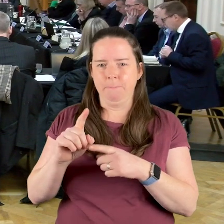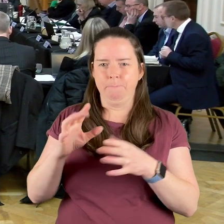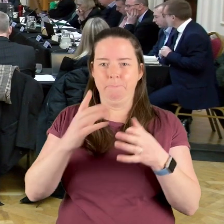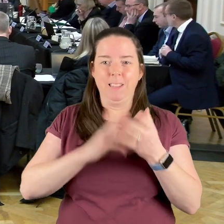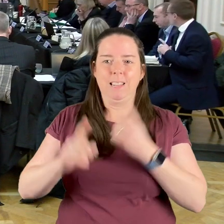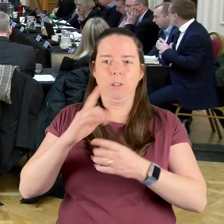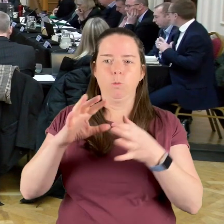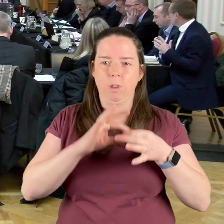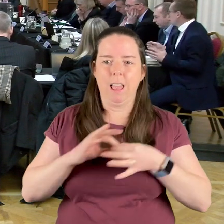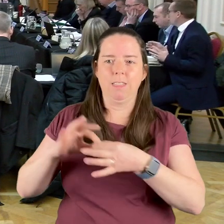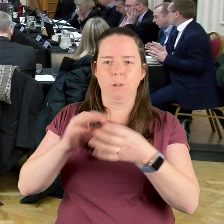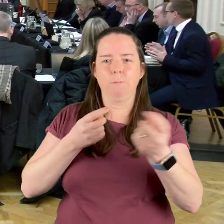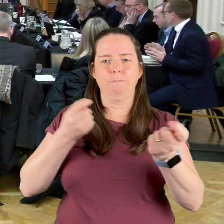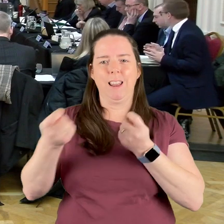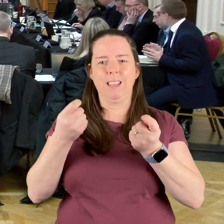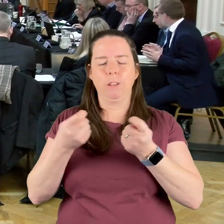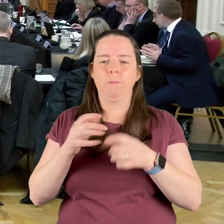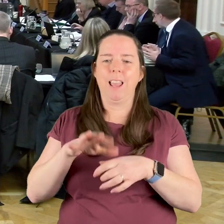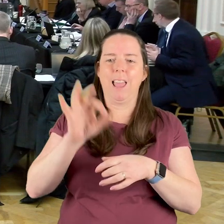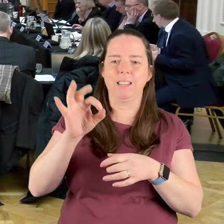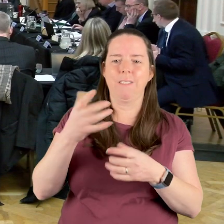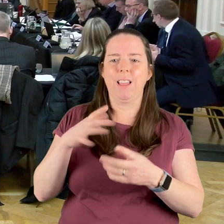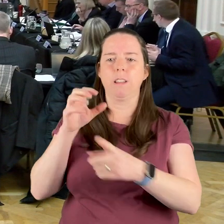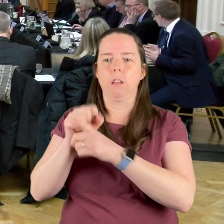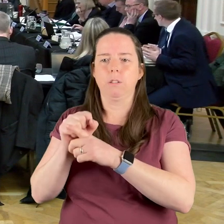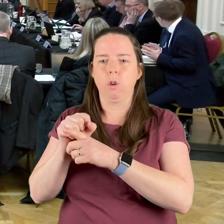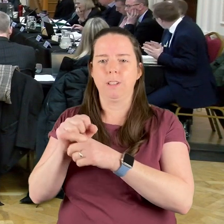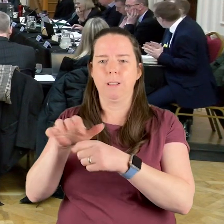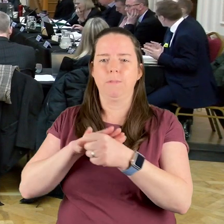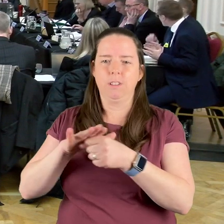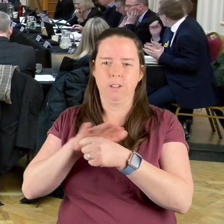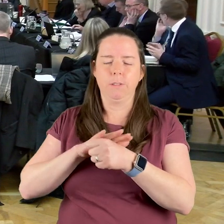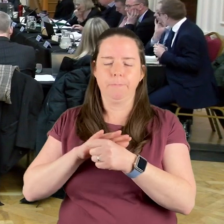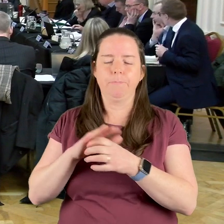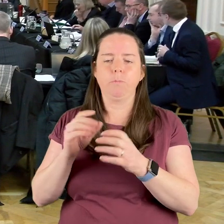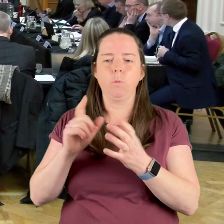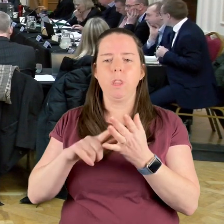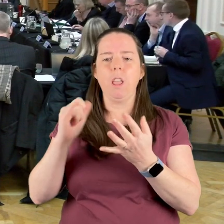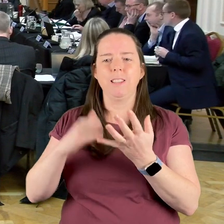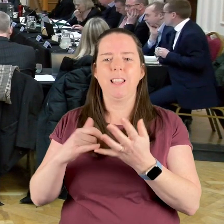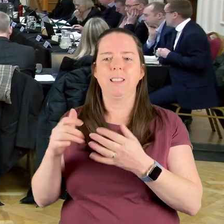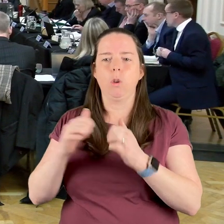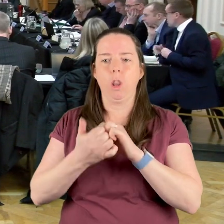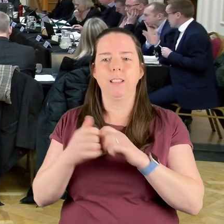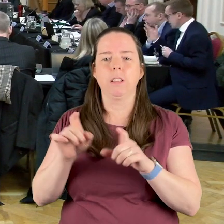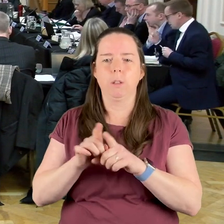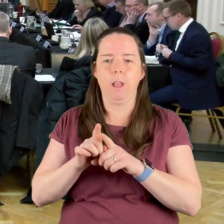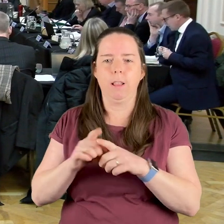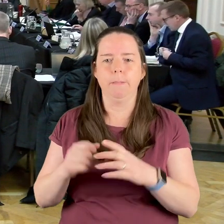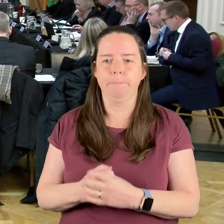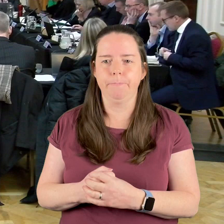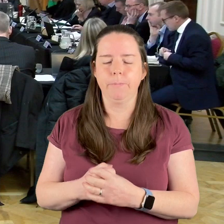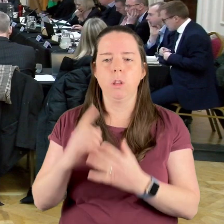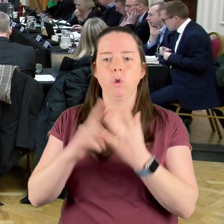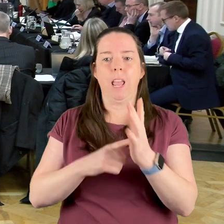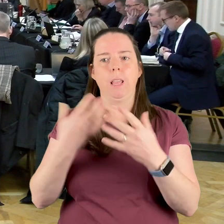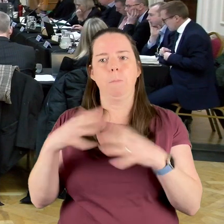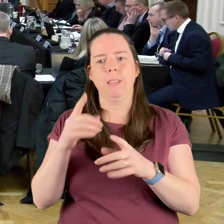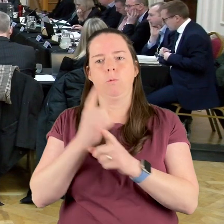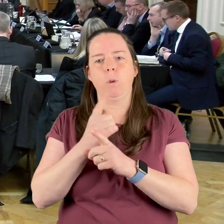So we do have almost daily and weekly meetings together to manage that elective and diagnostic position with our